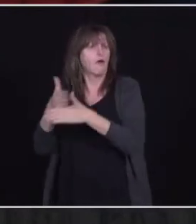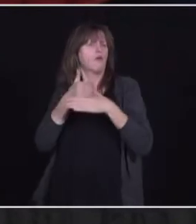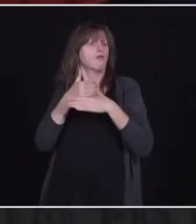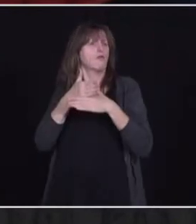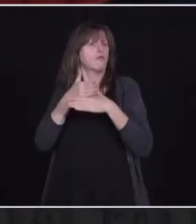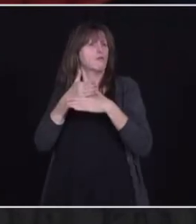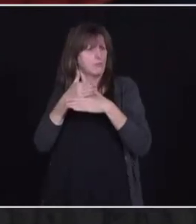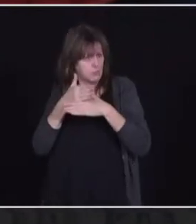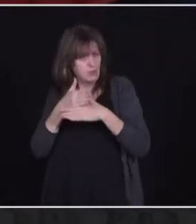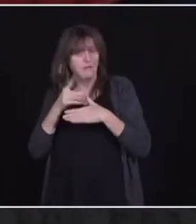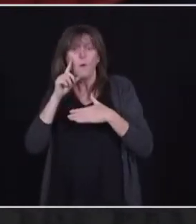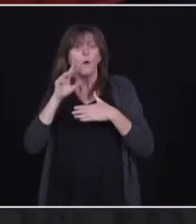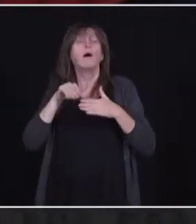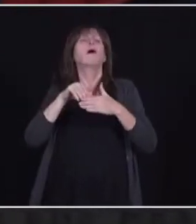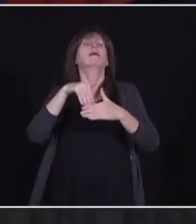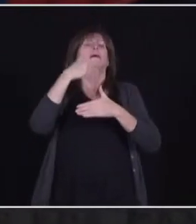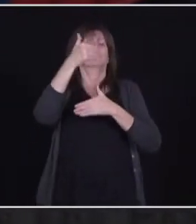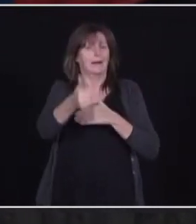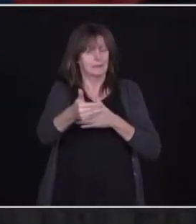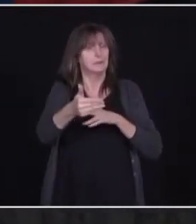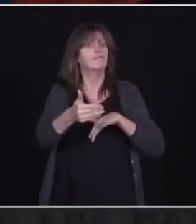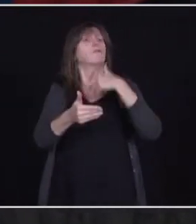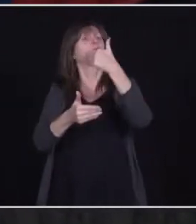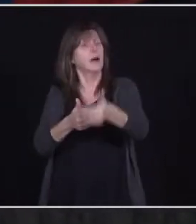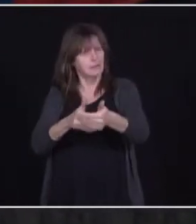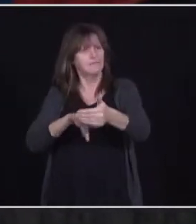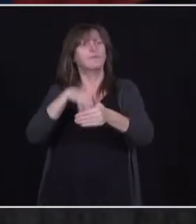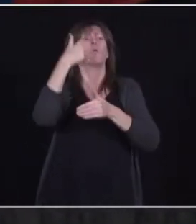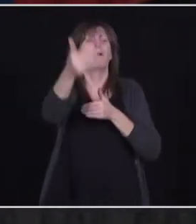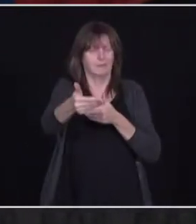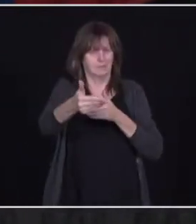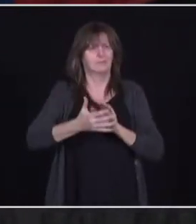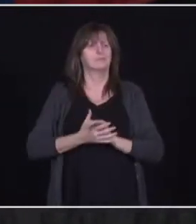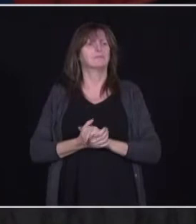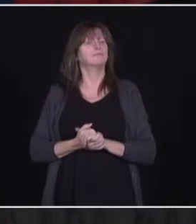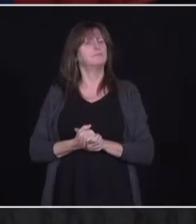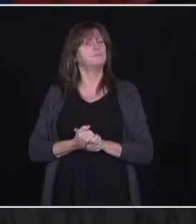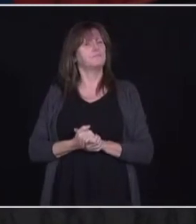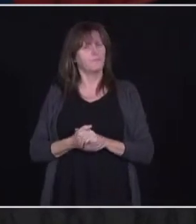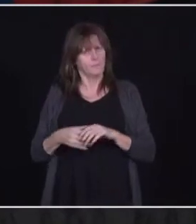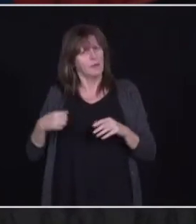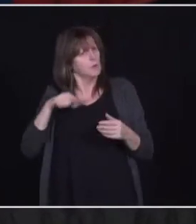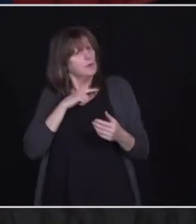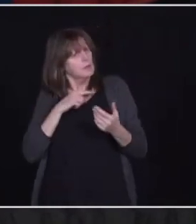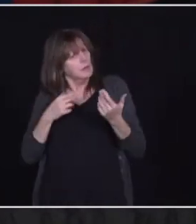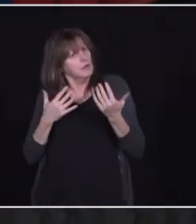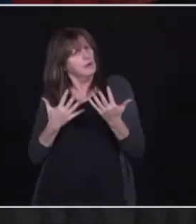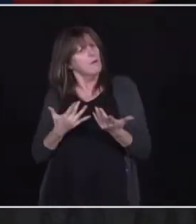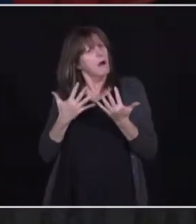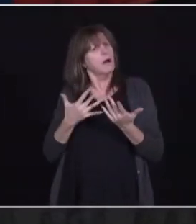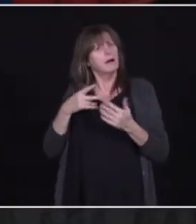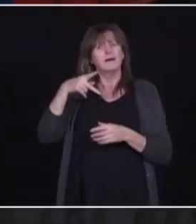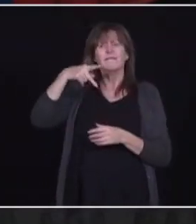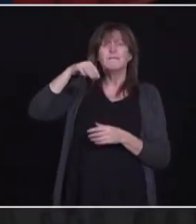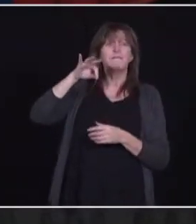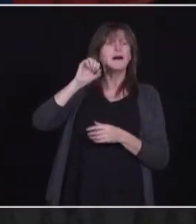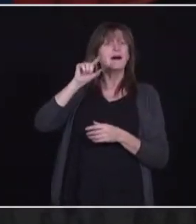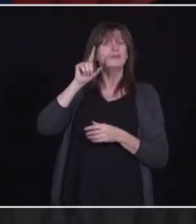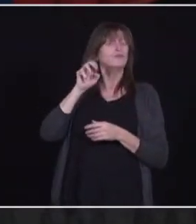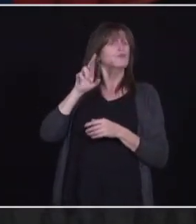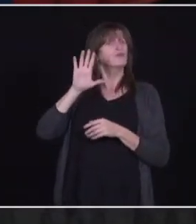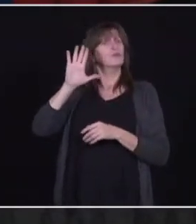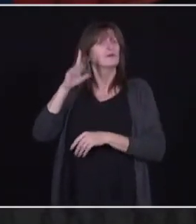phase and all the clinics and that as we go outwards. We wait the remainder of the Pfizer vaccines that have